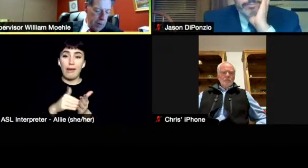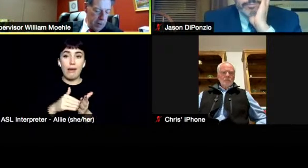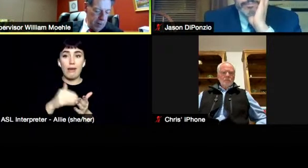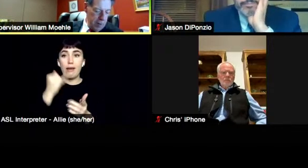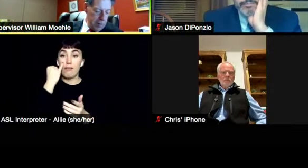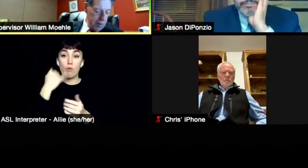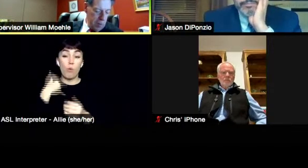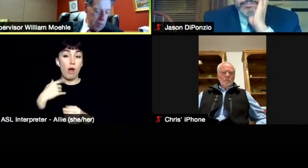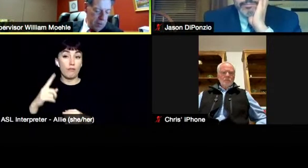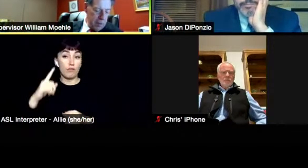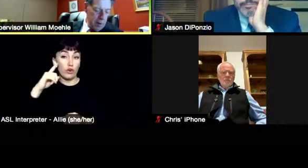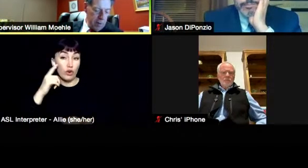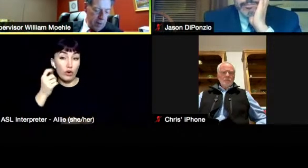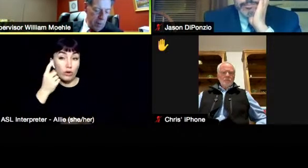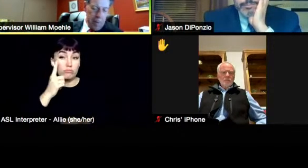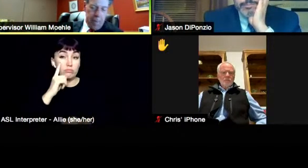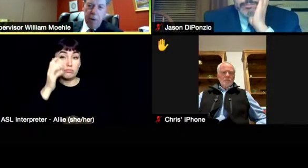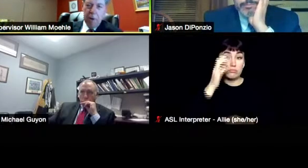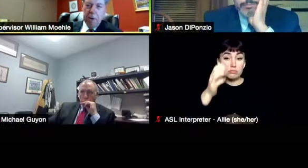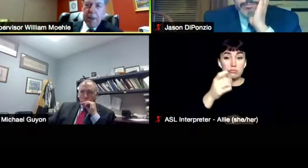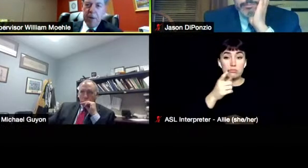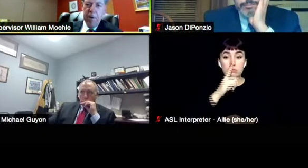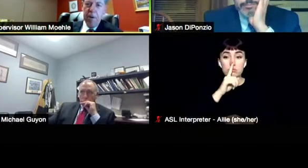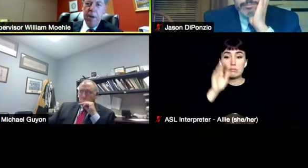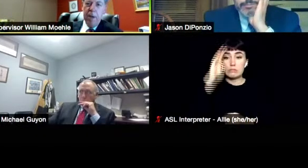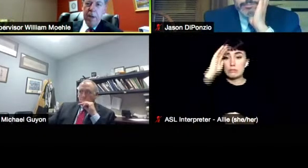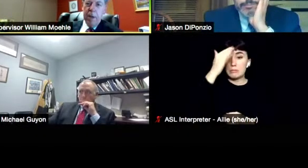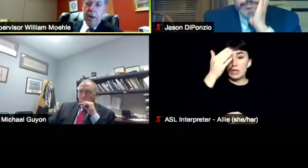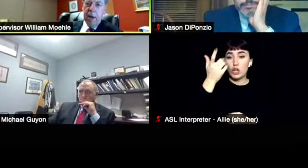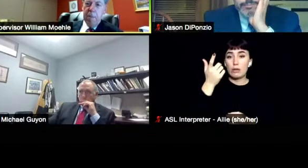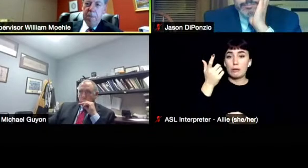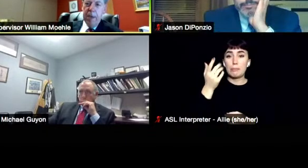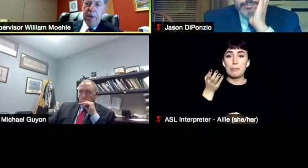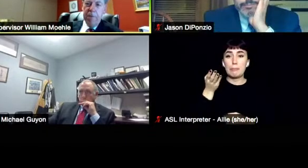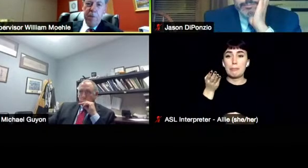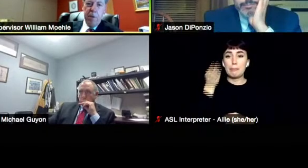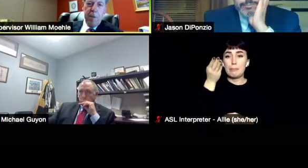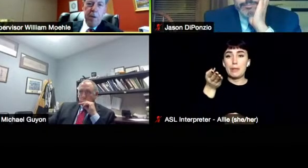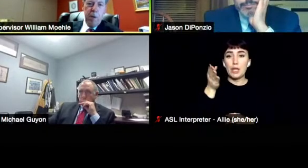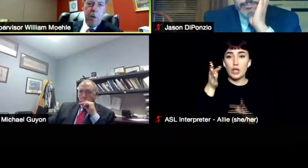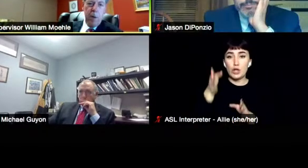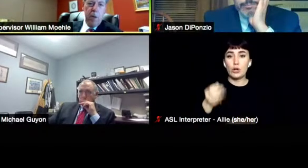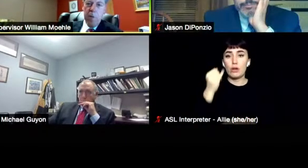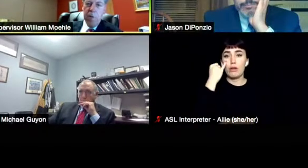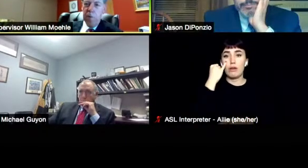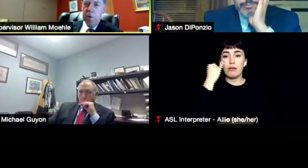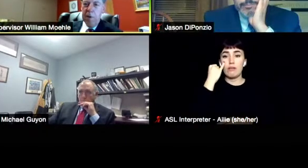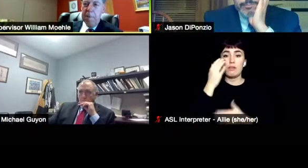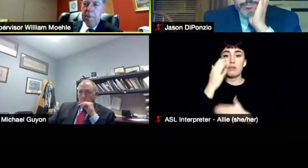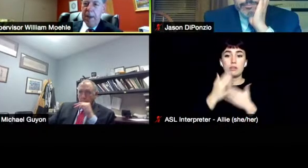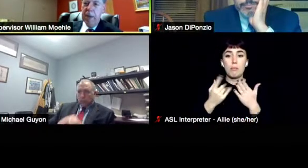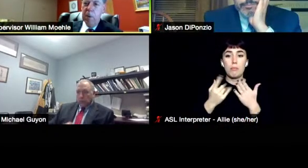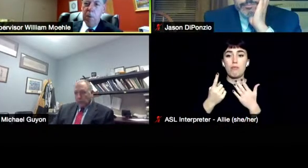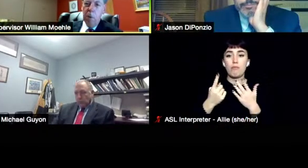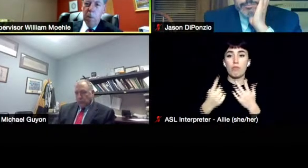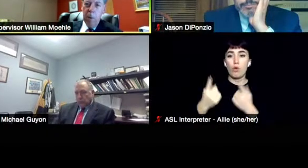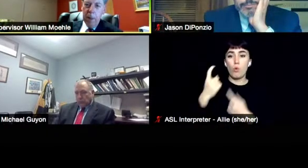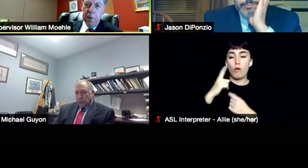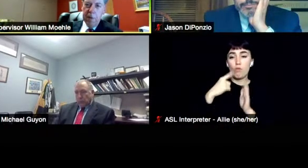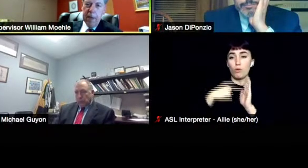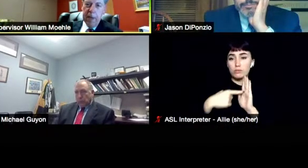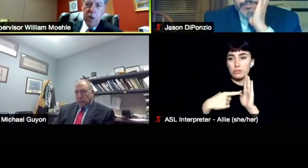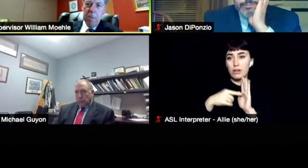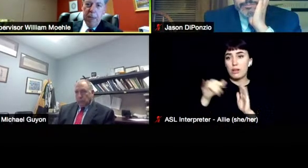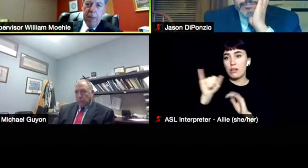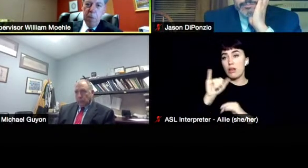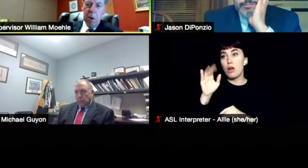I heard is this notion that there, an apparent bidder, if some of the questions, for example, like, will